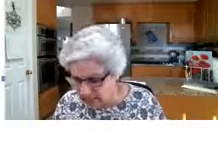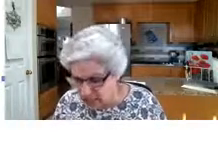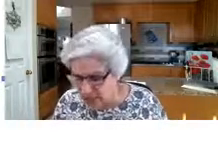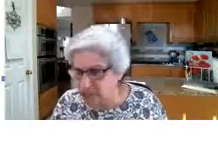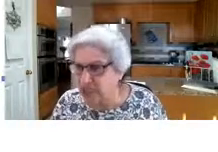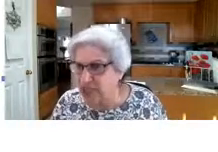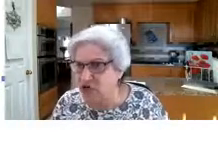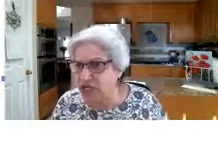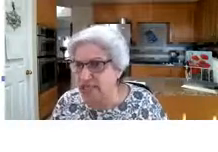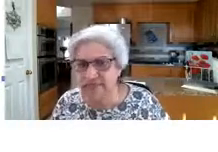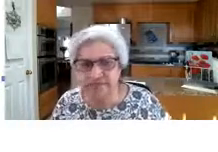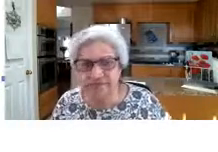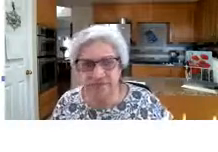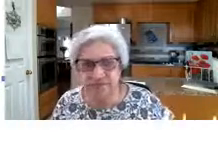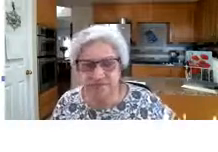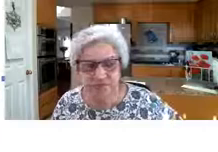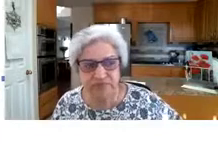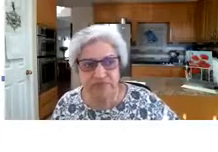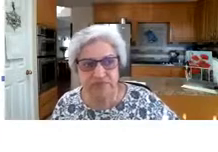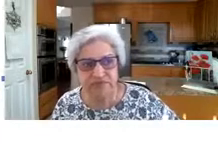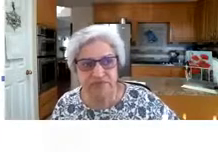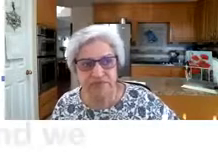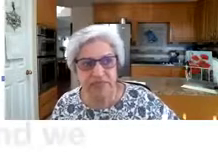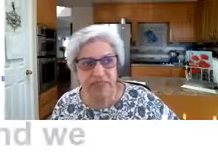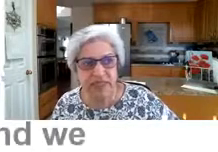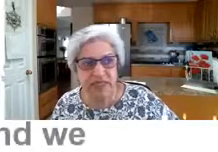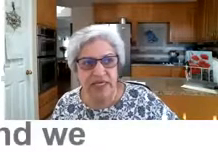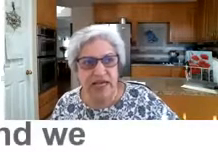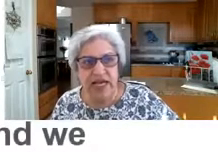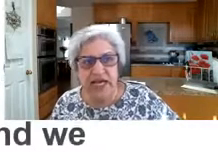that continuing to increase.